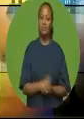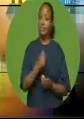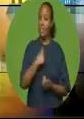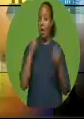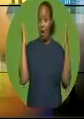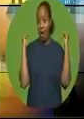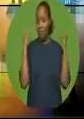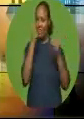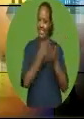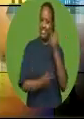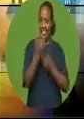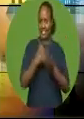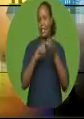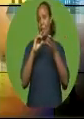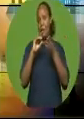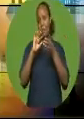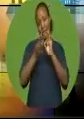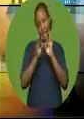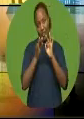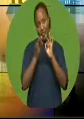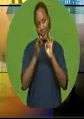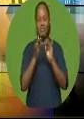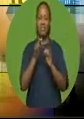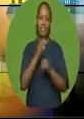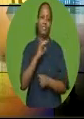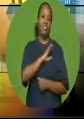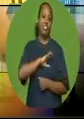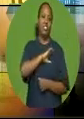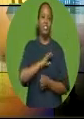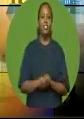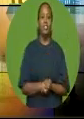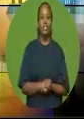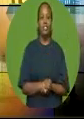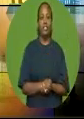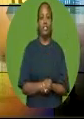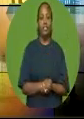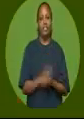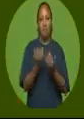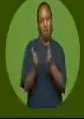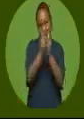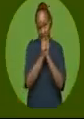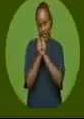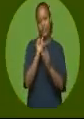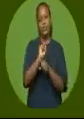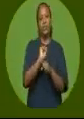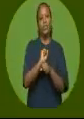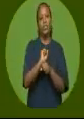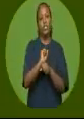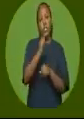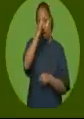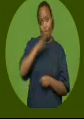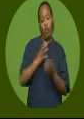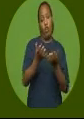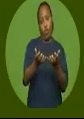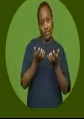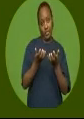I hope you have discussed the meaning of the features. Now let's do it together. Human